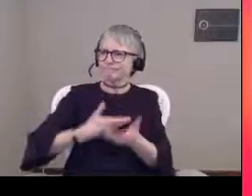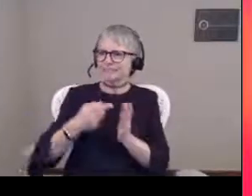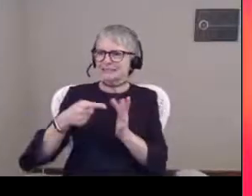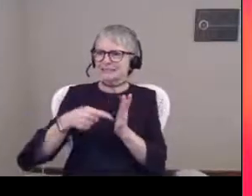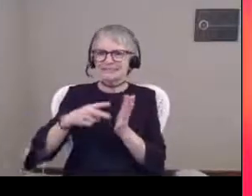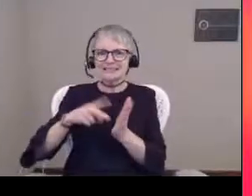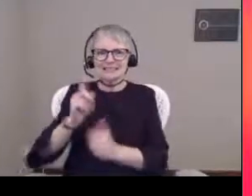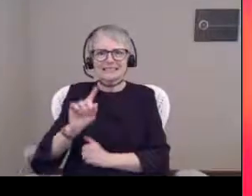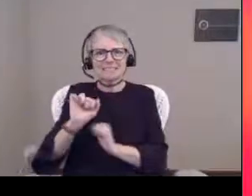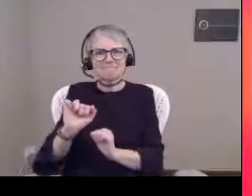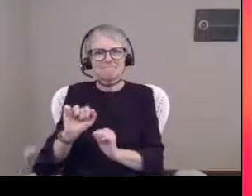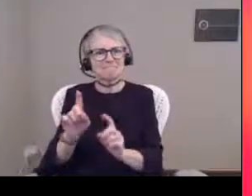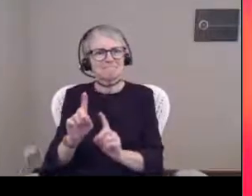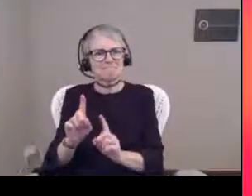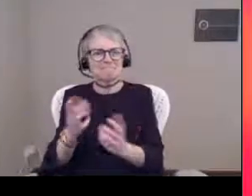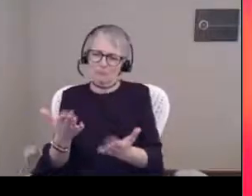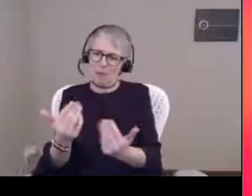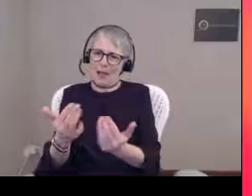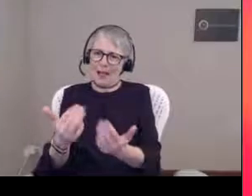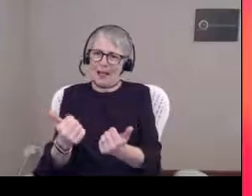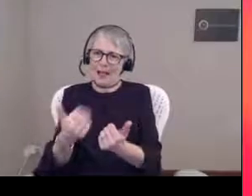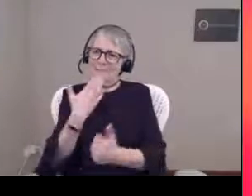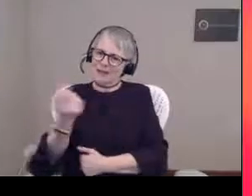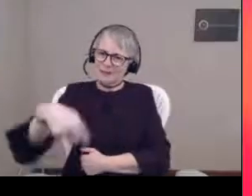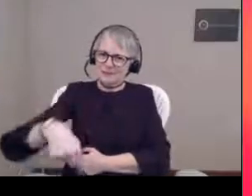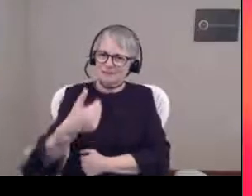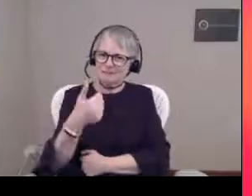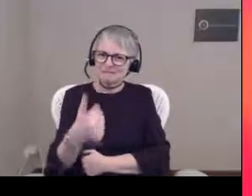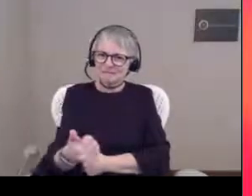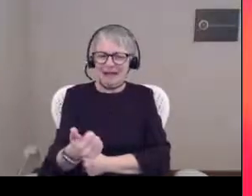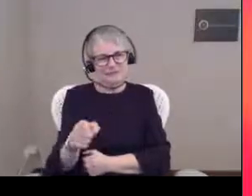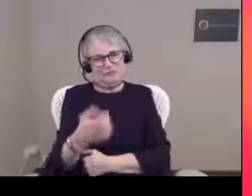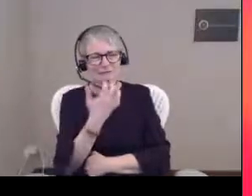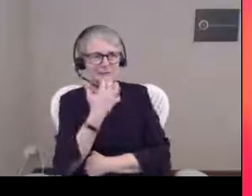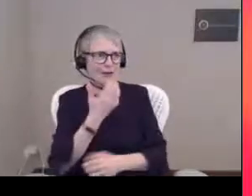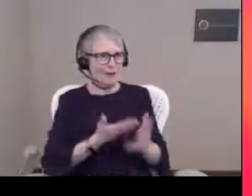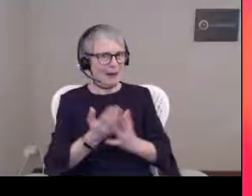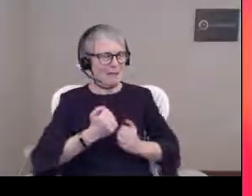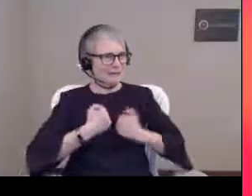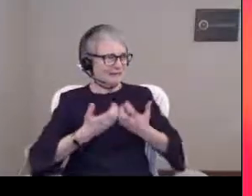very, very much for being here with us today and putting up with all the technical hitches.